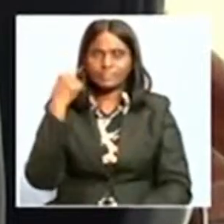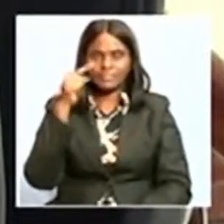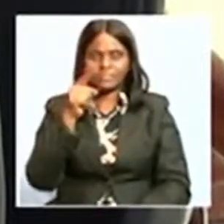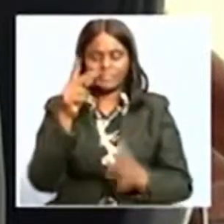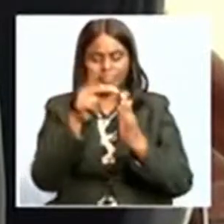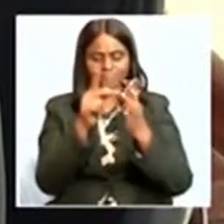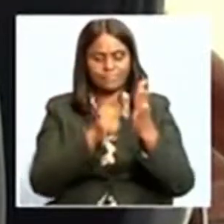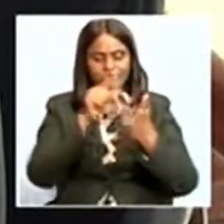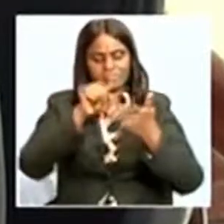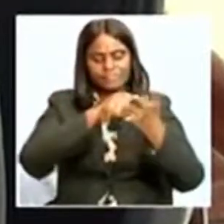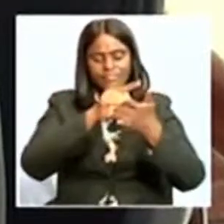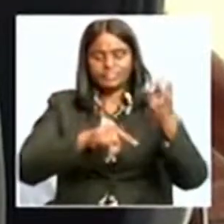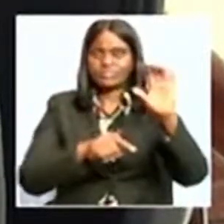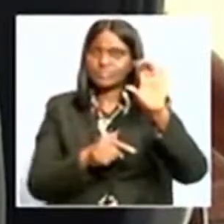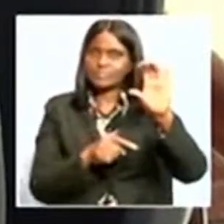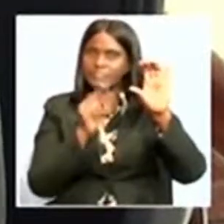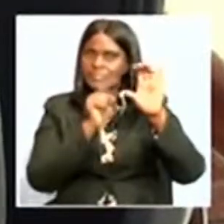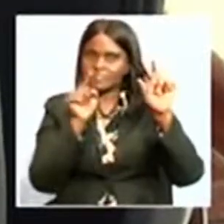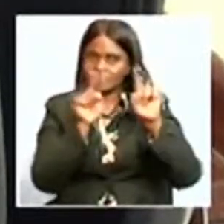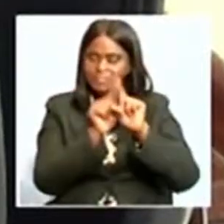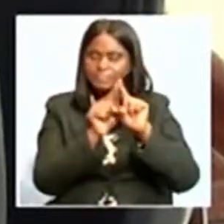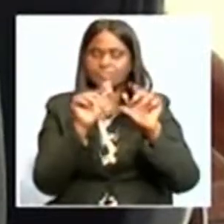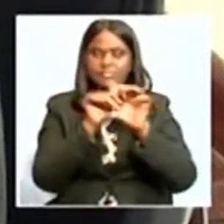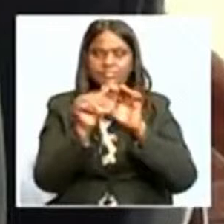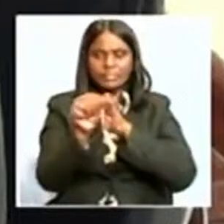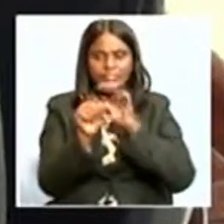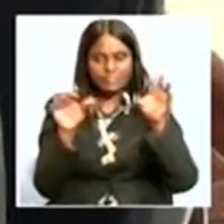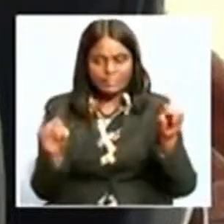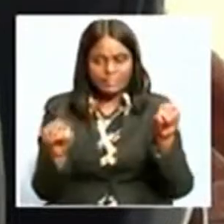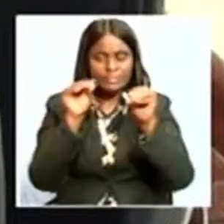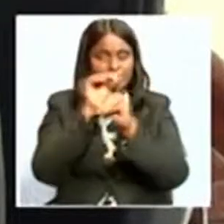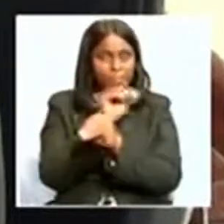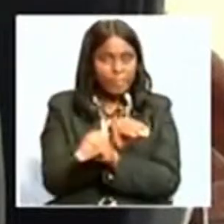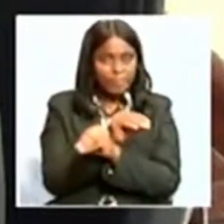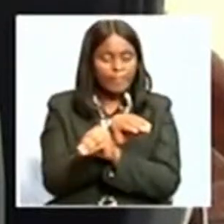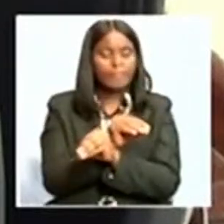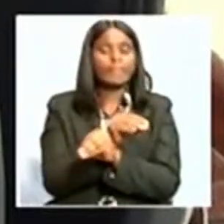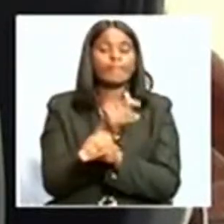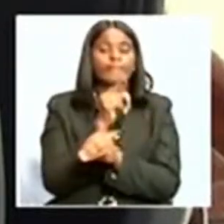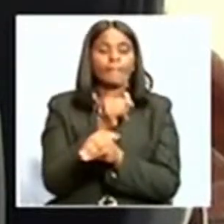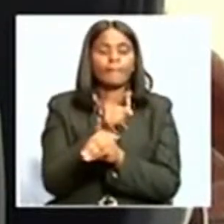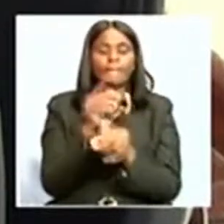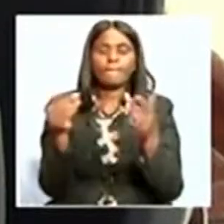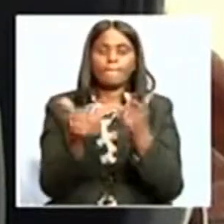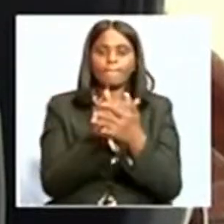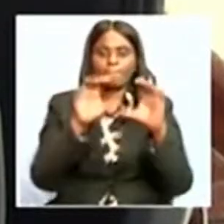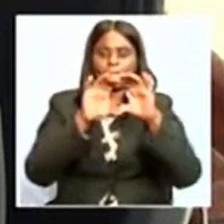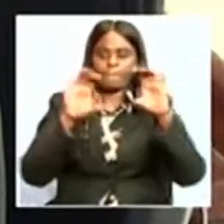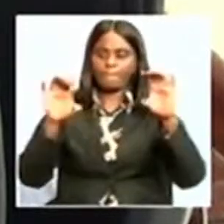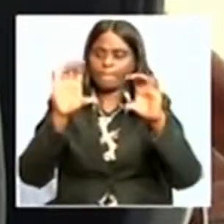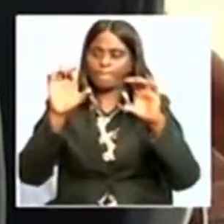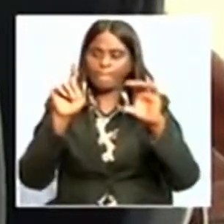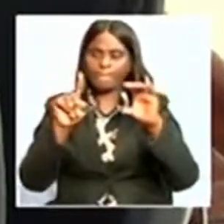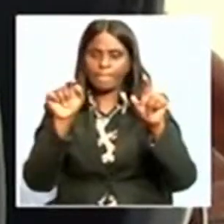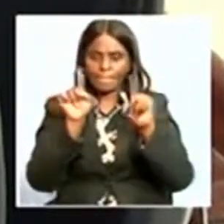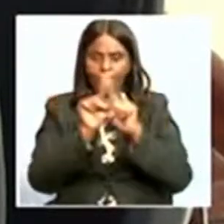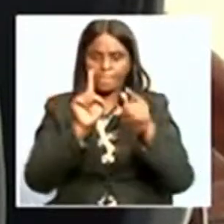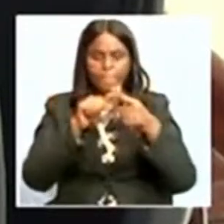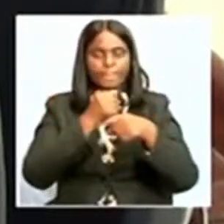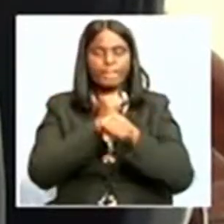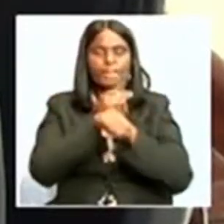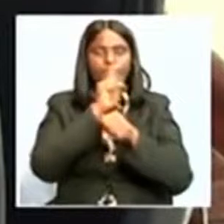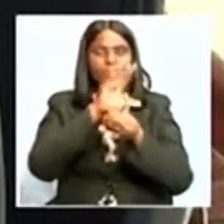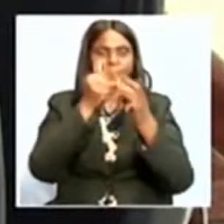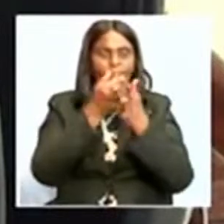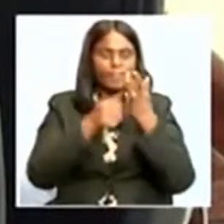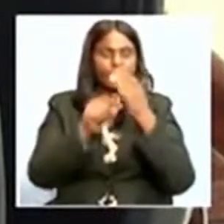the deletion of paragraph C and the substitution, therefore, of a new paragraph C, so as to ensure that the